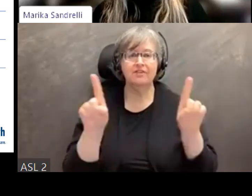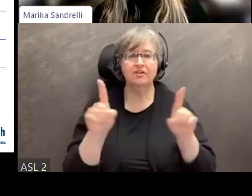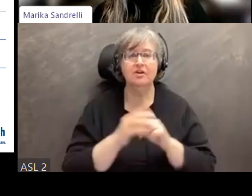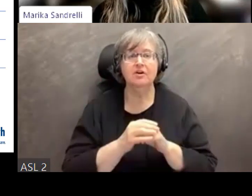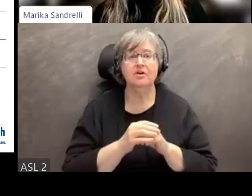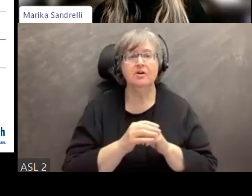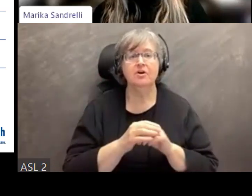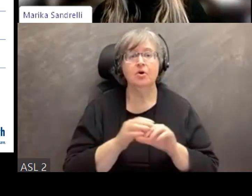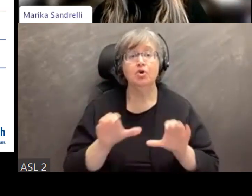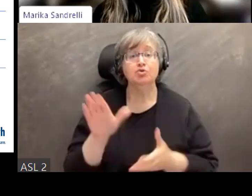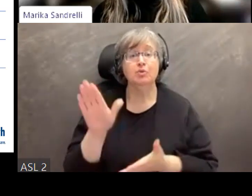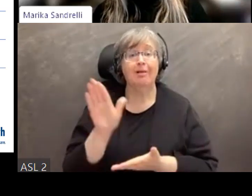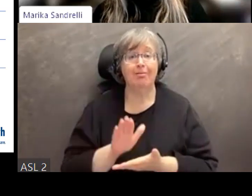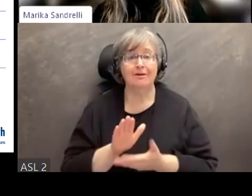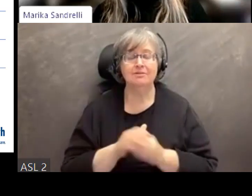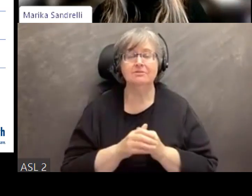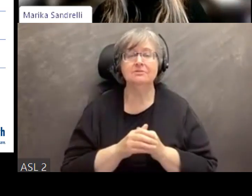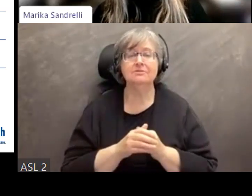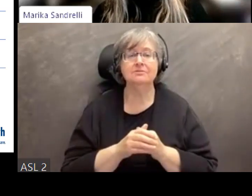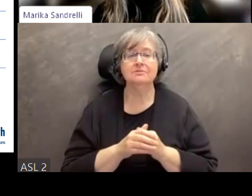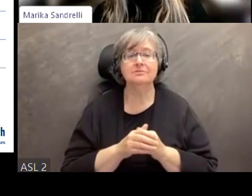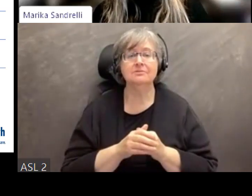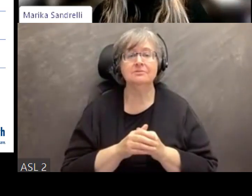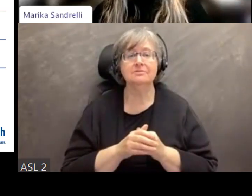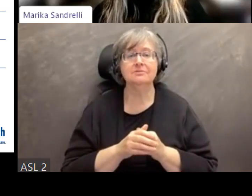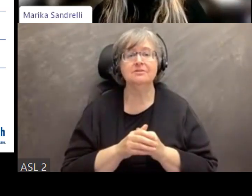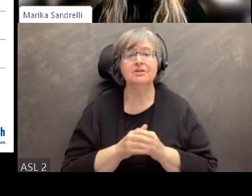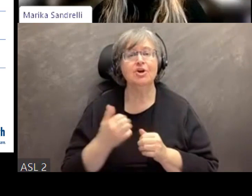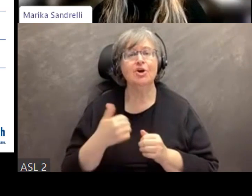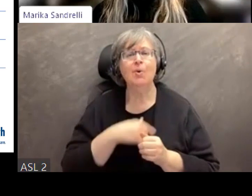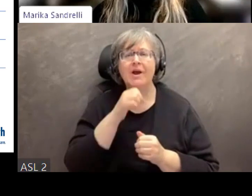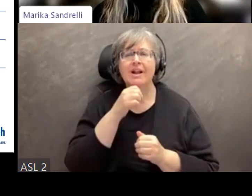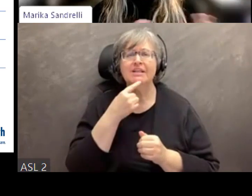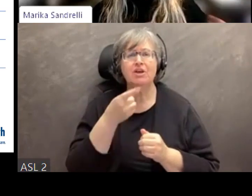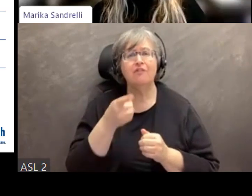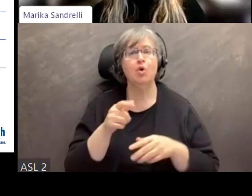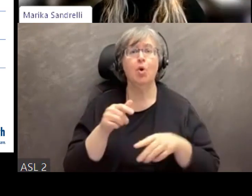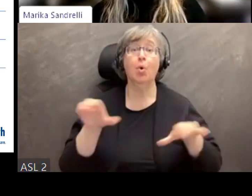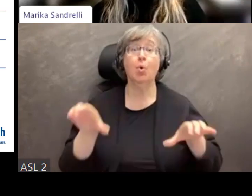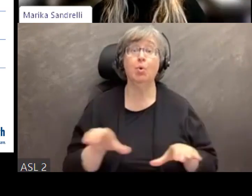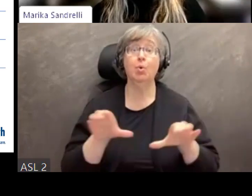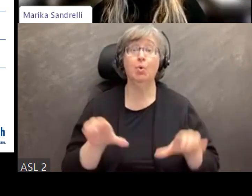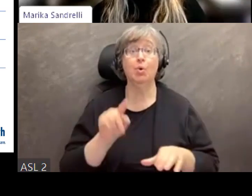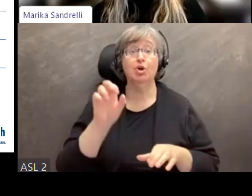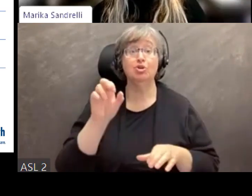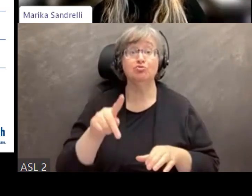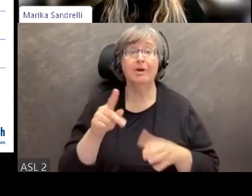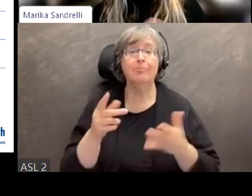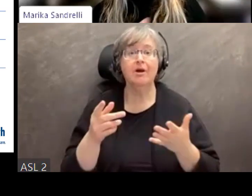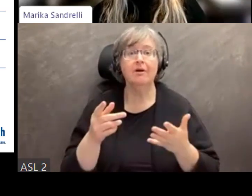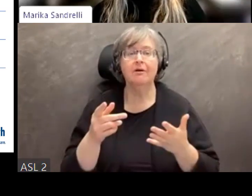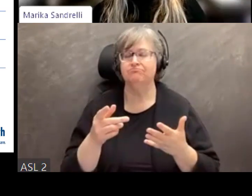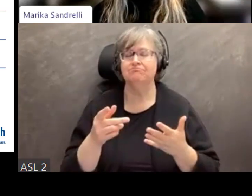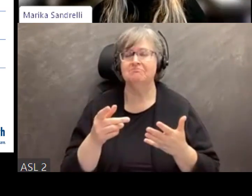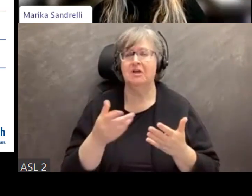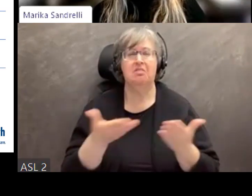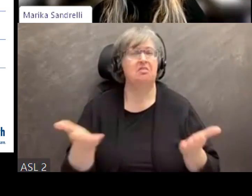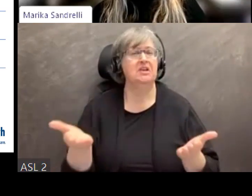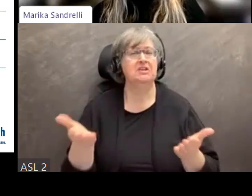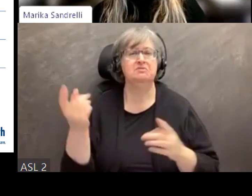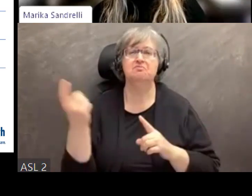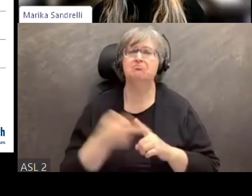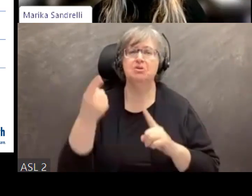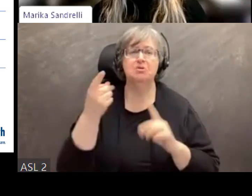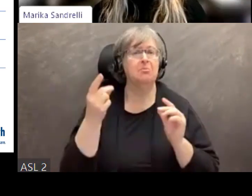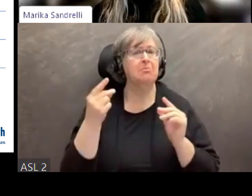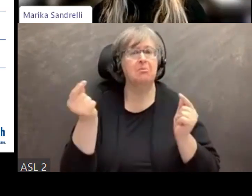doing things differently or even doing less. We're not saying that if you practice the TRIP program that things will automatically get